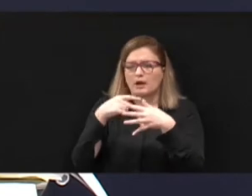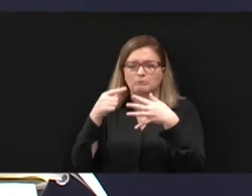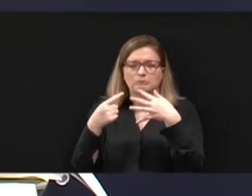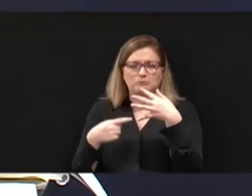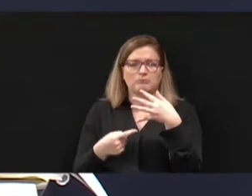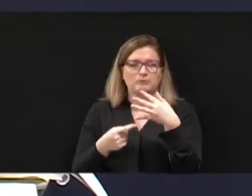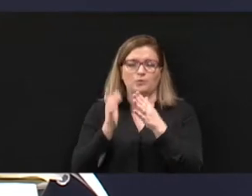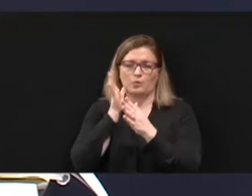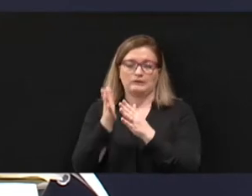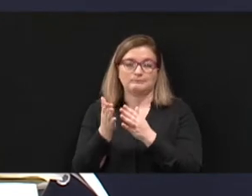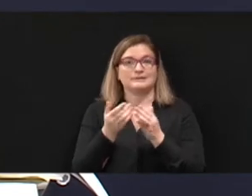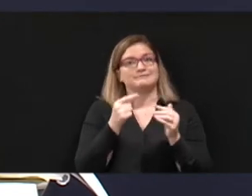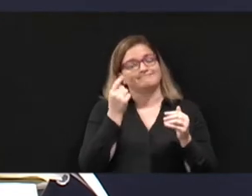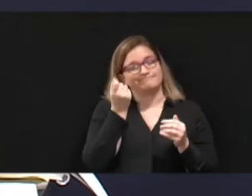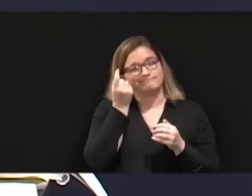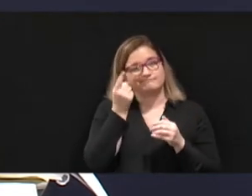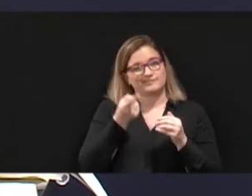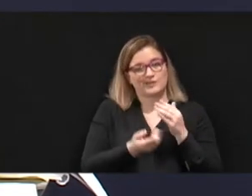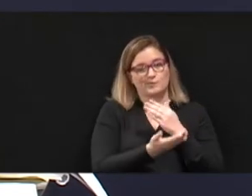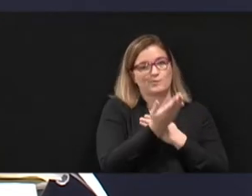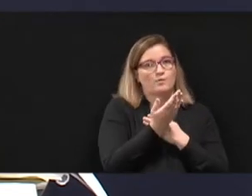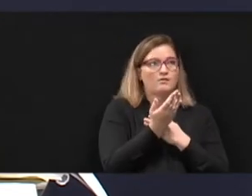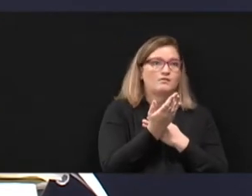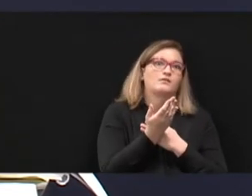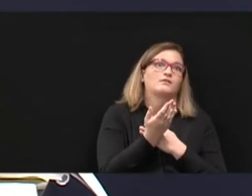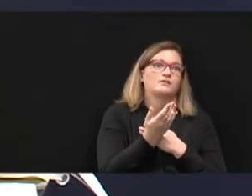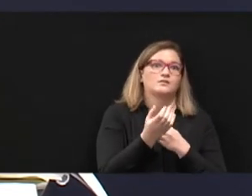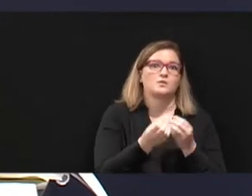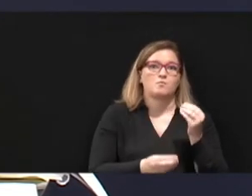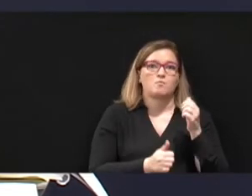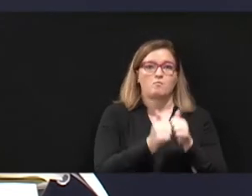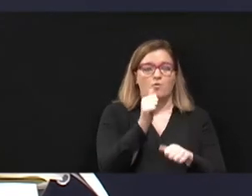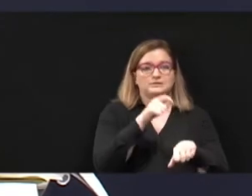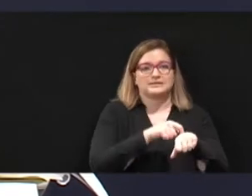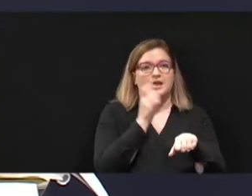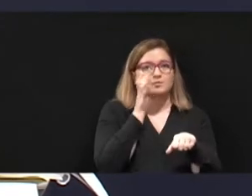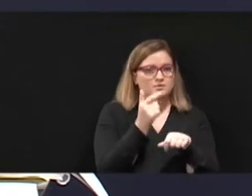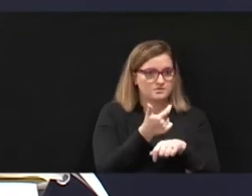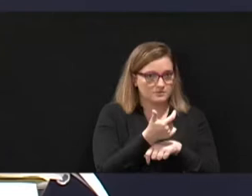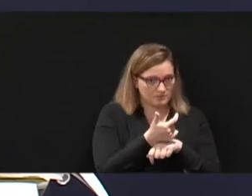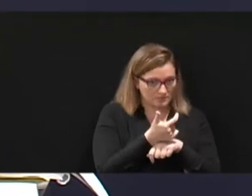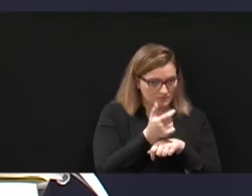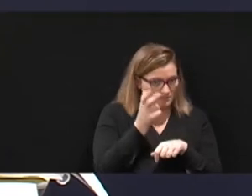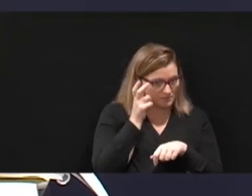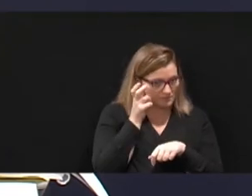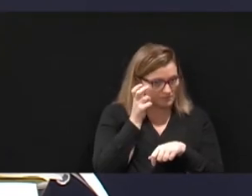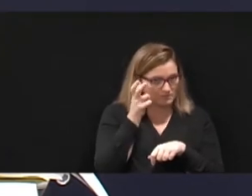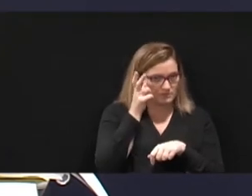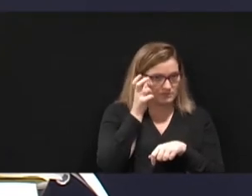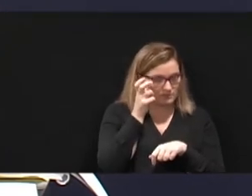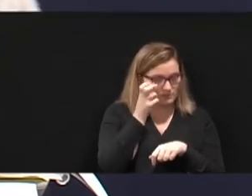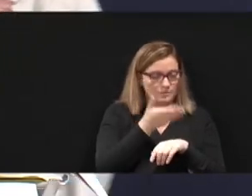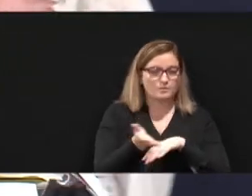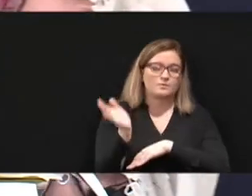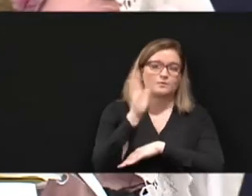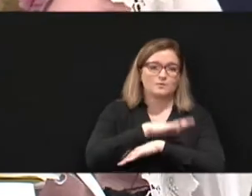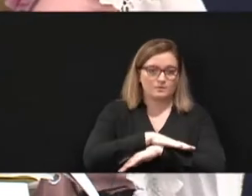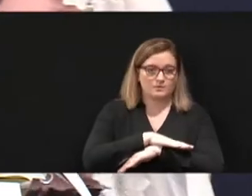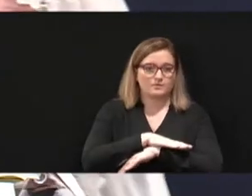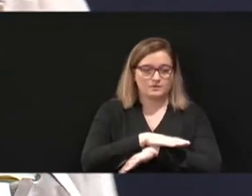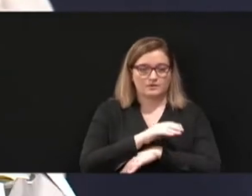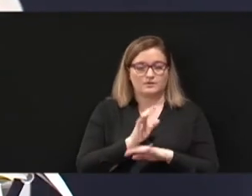know that this morning is probably your longest period of time. Okay, so